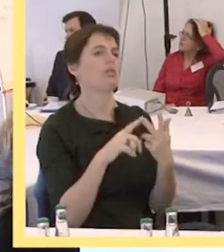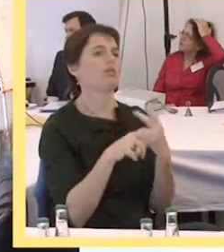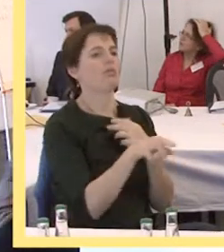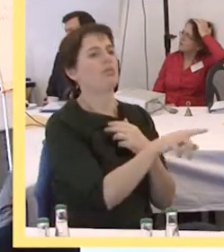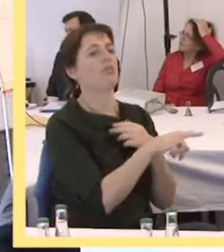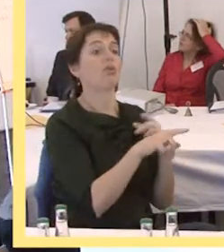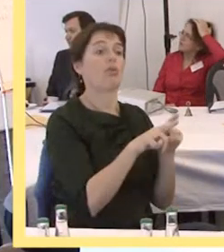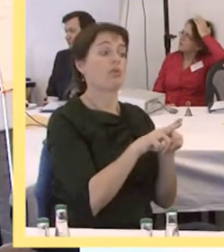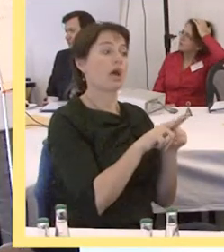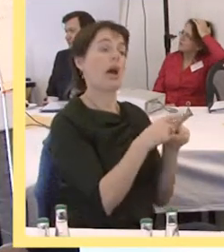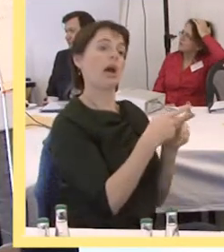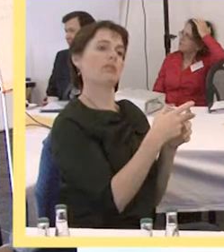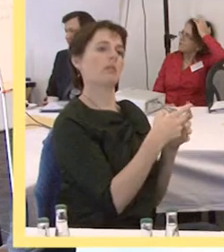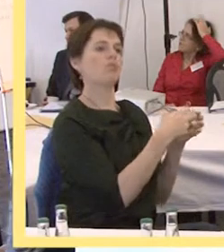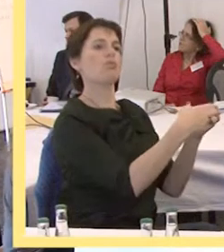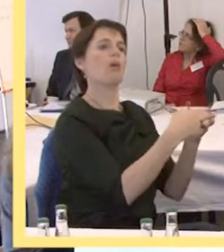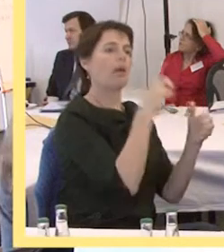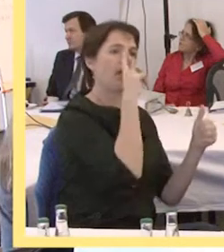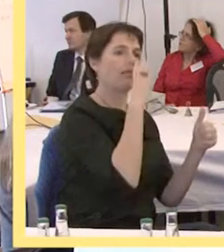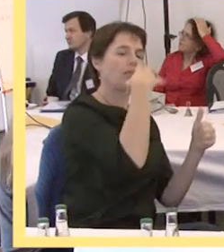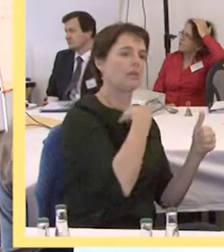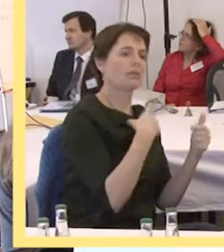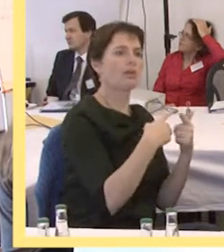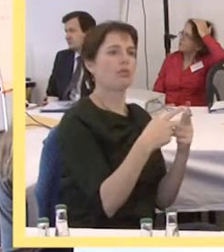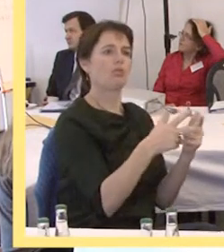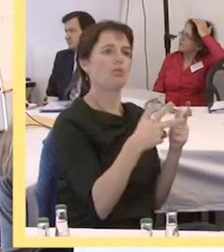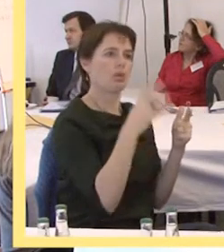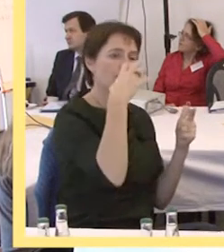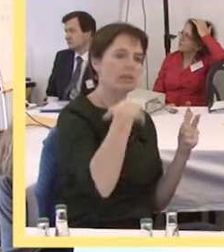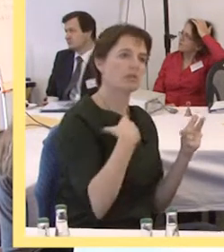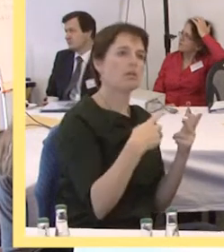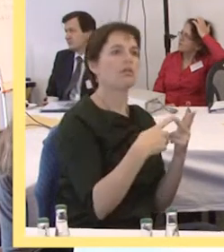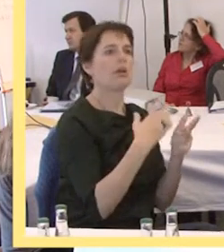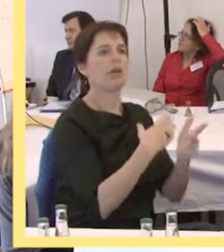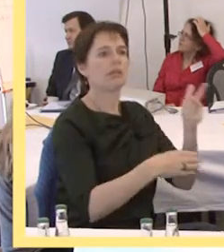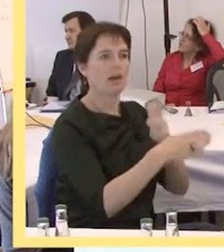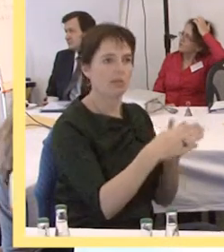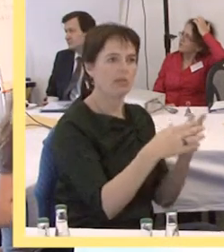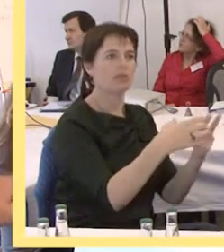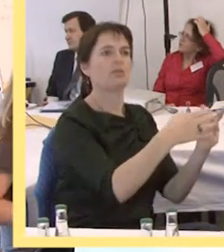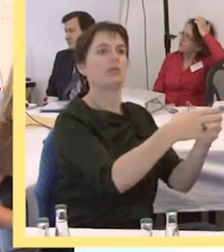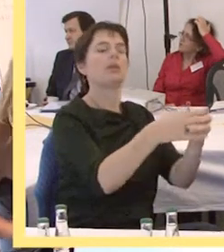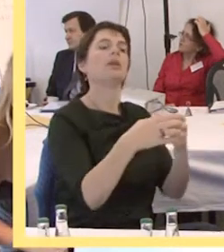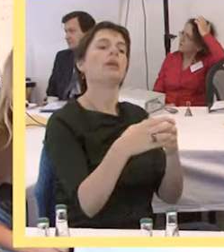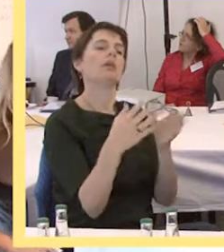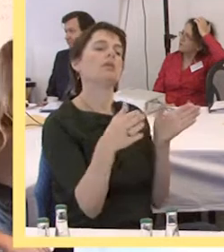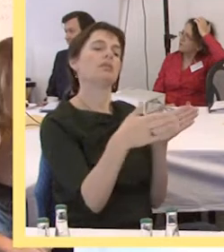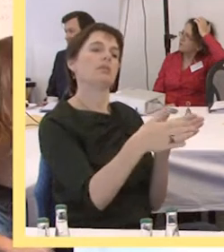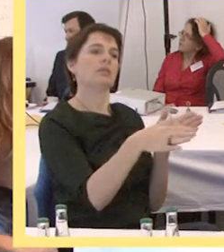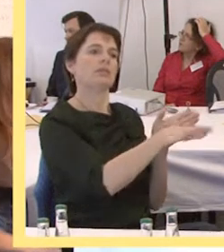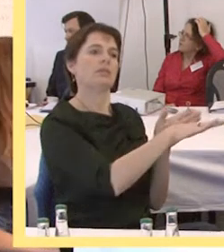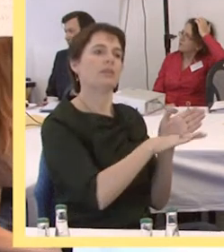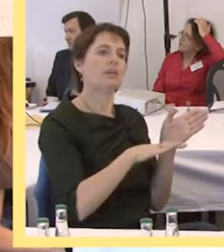such as older people, children, young people, people with disabilities. And we look at